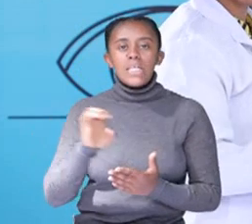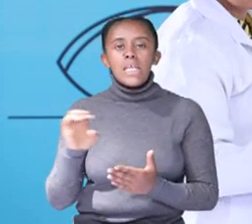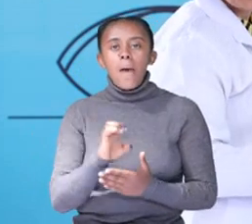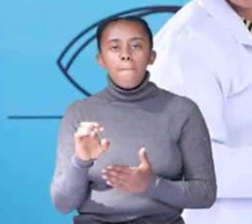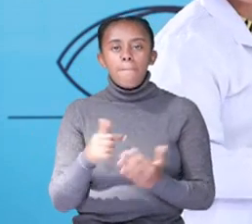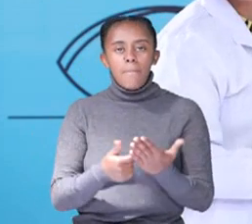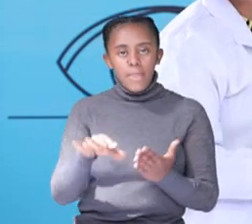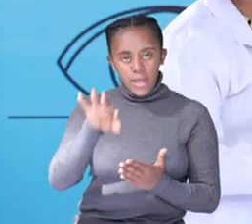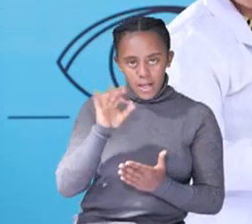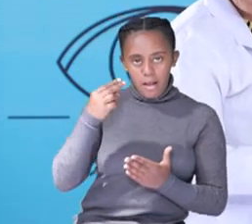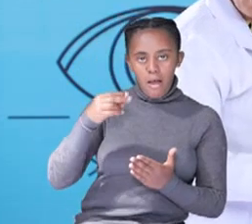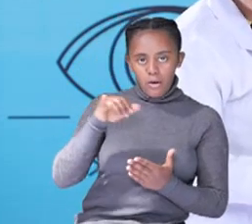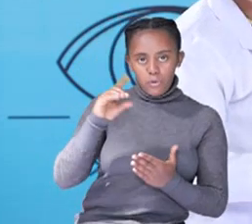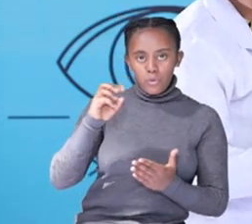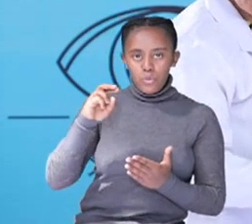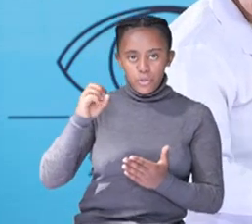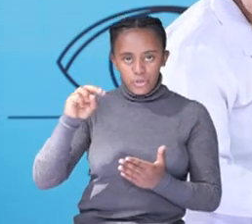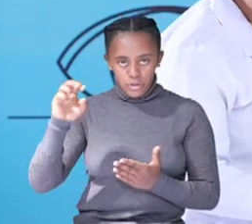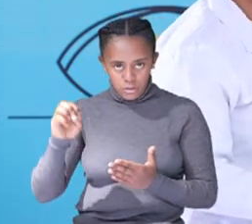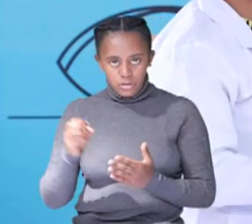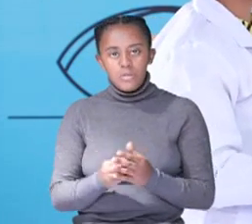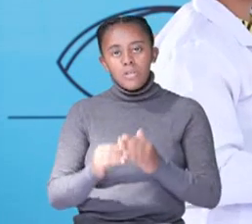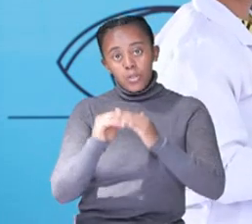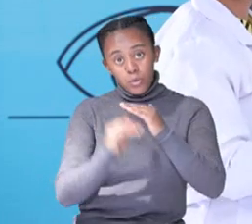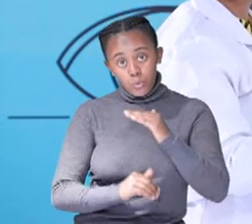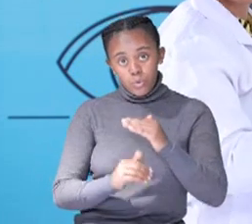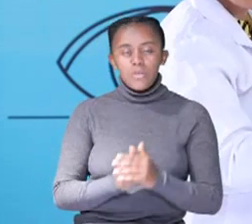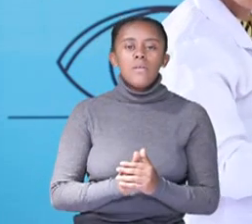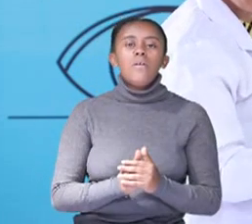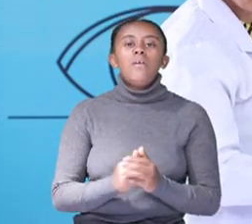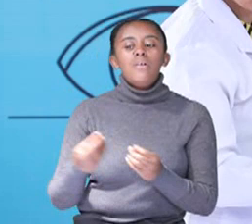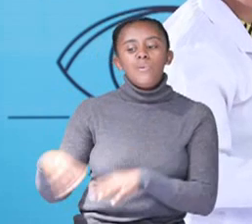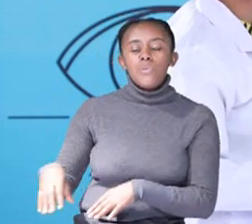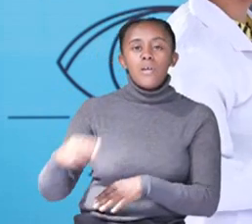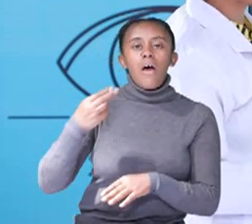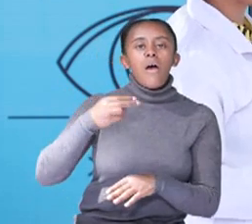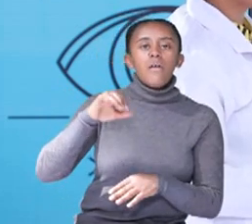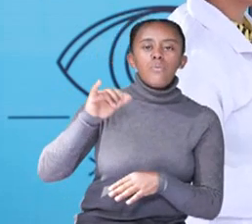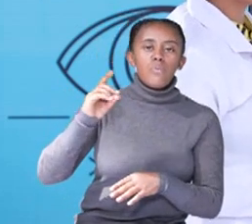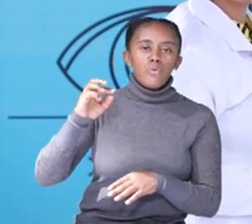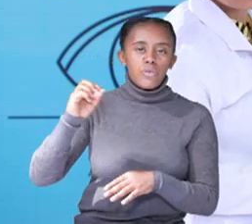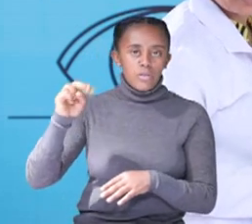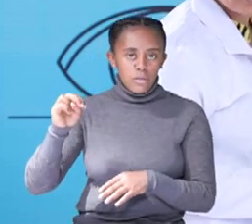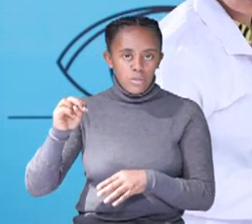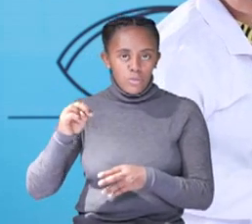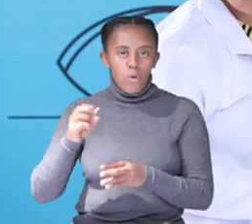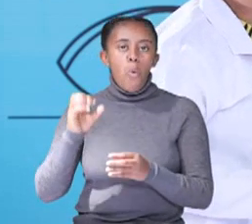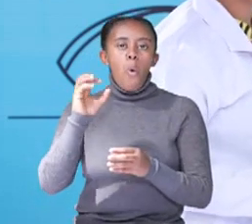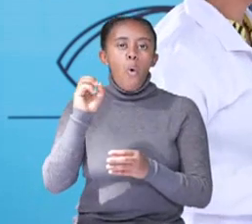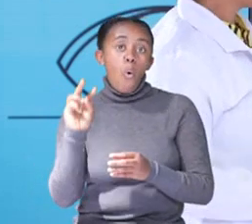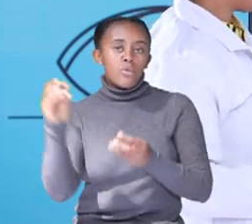gain hydrogen, they become reduced. When they lose hydrogen, they become